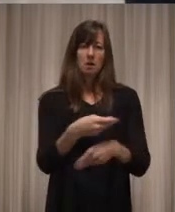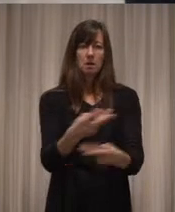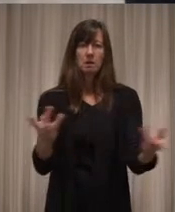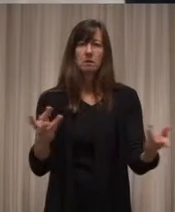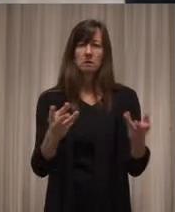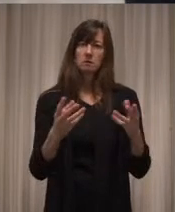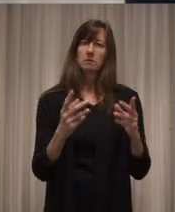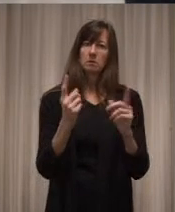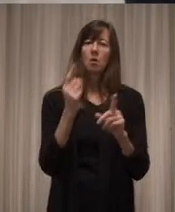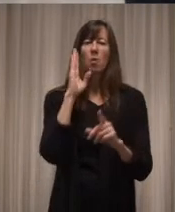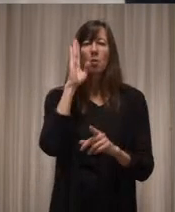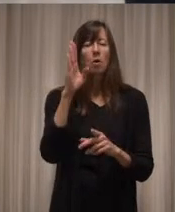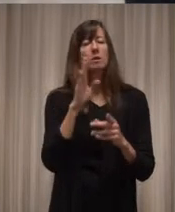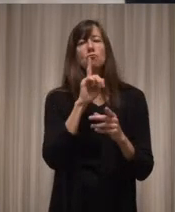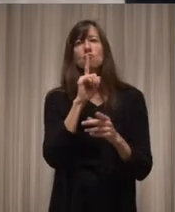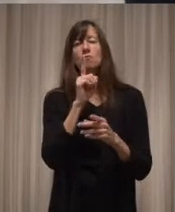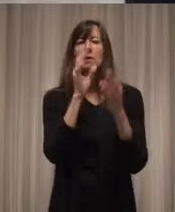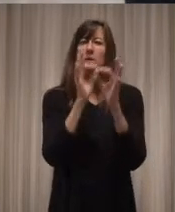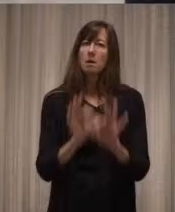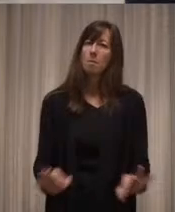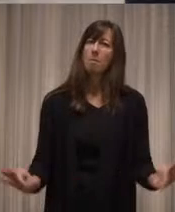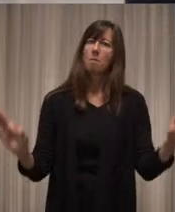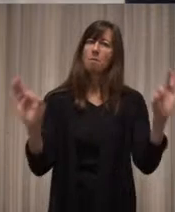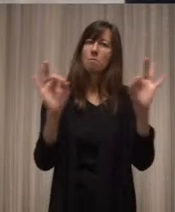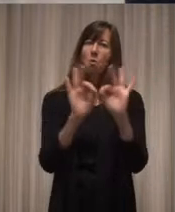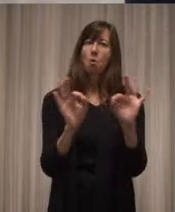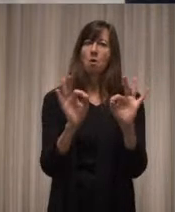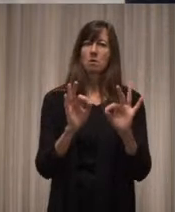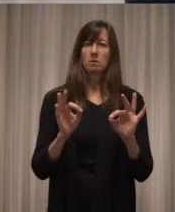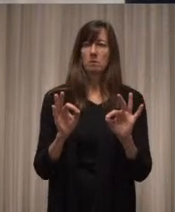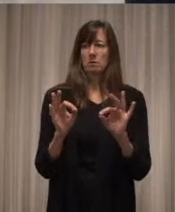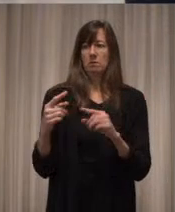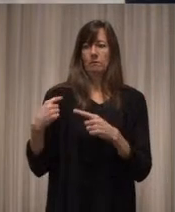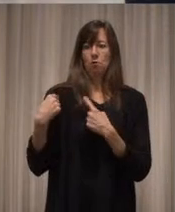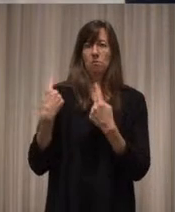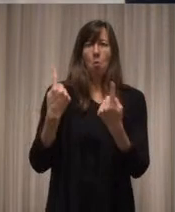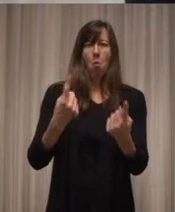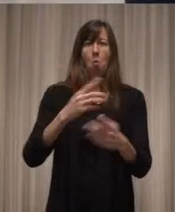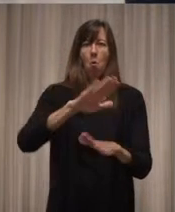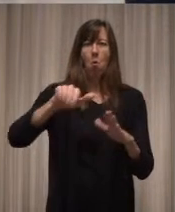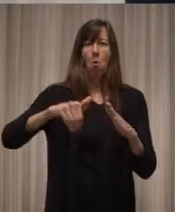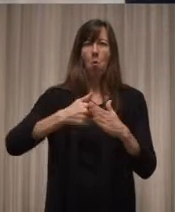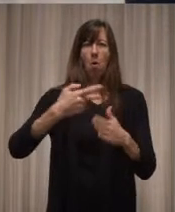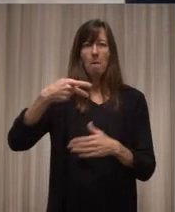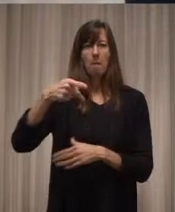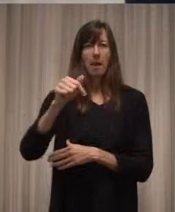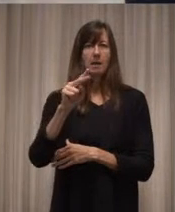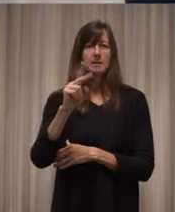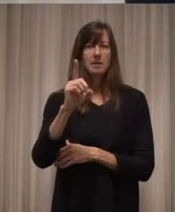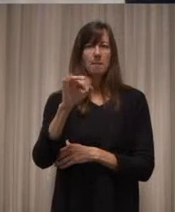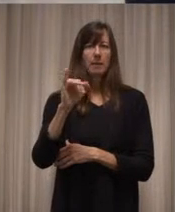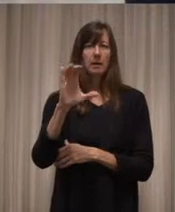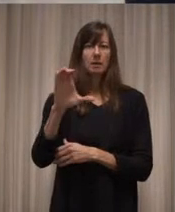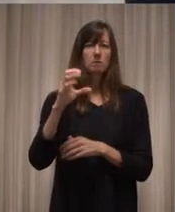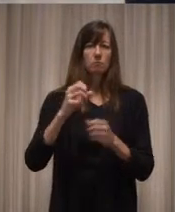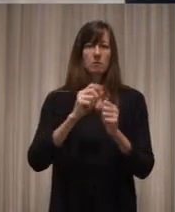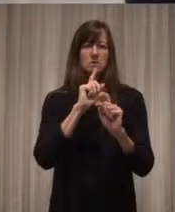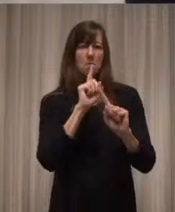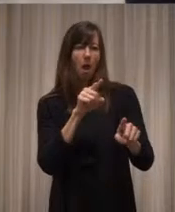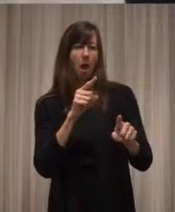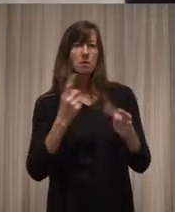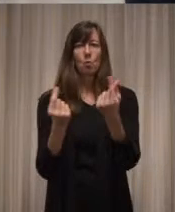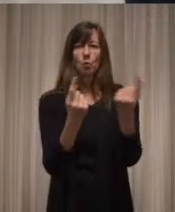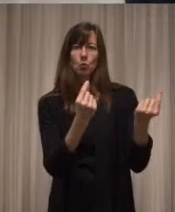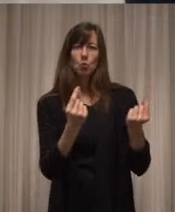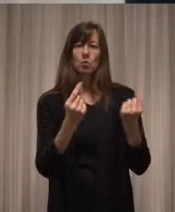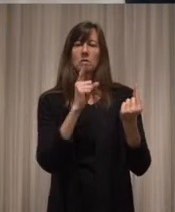will undertake during the course of this entire pandemic response. And so we are treating it as such and really making sure that we're prioritizing our